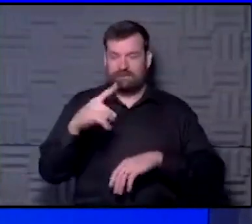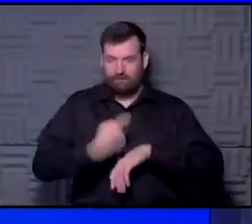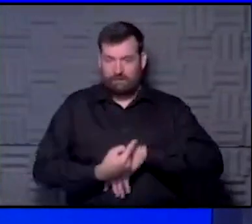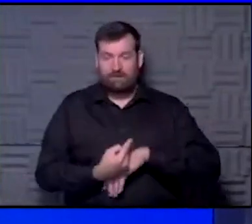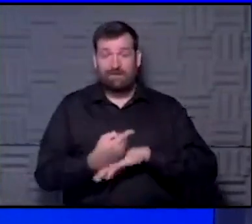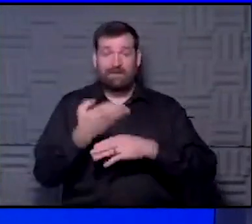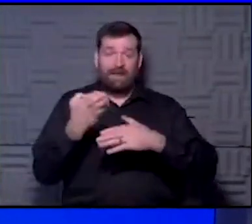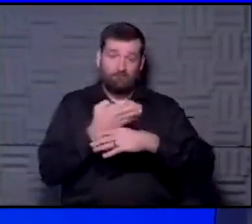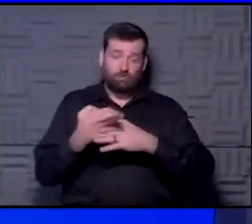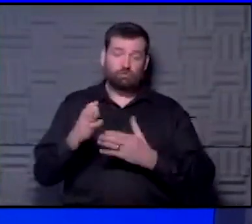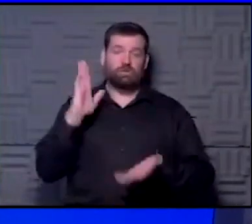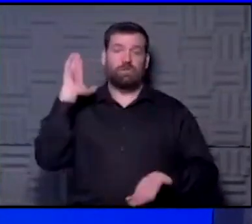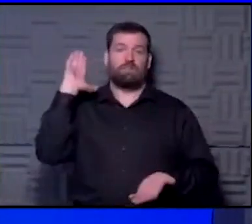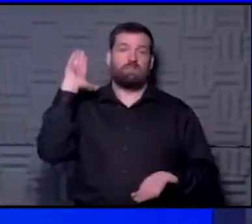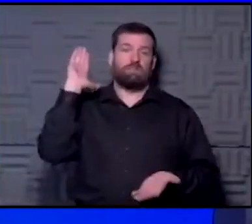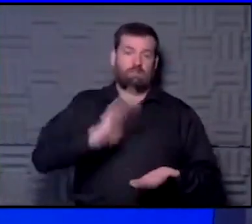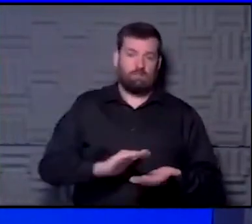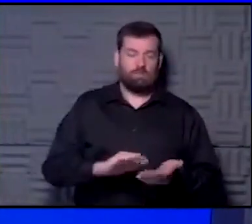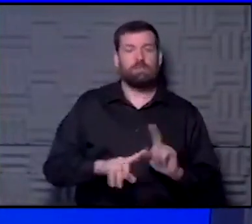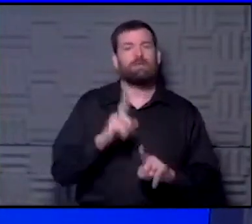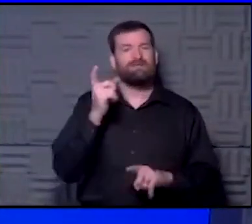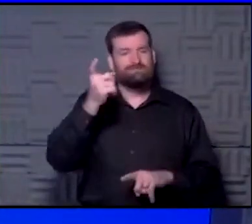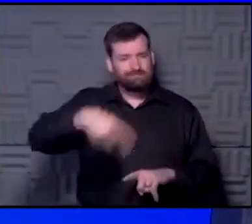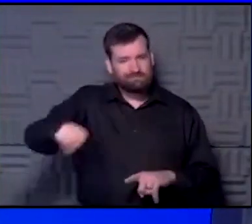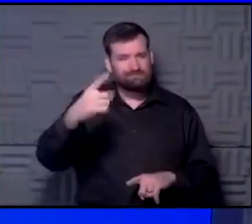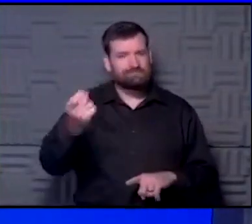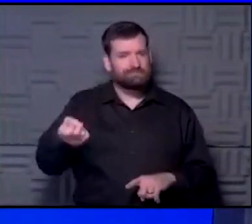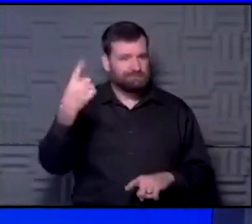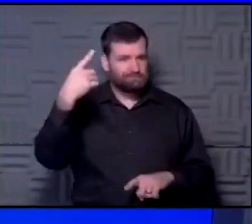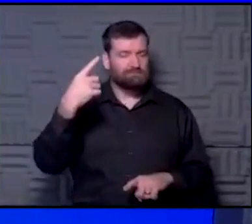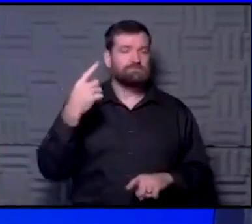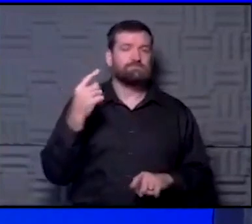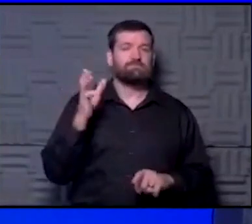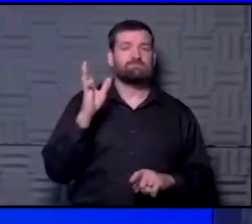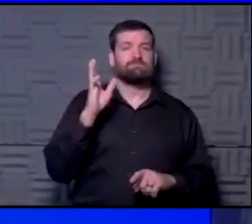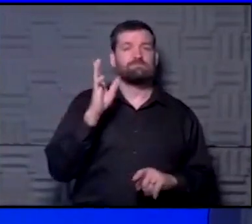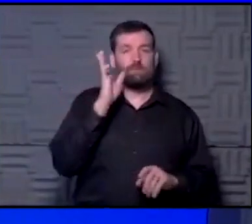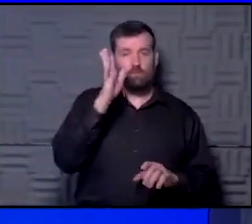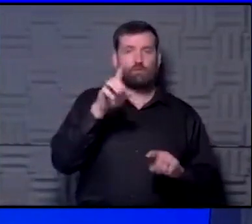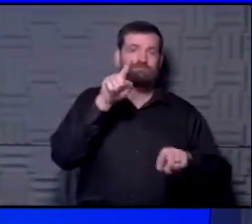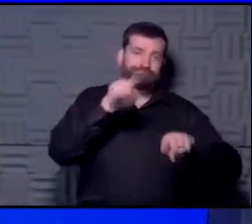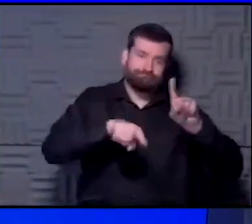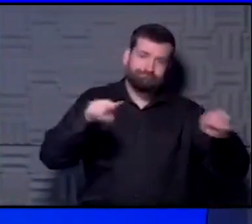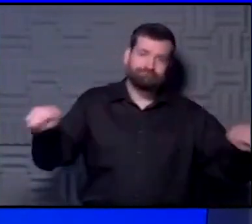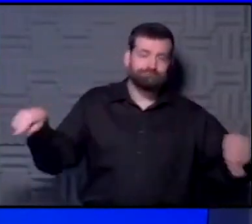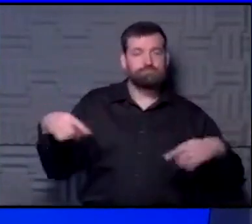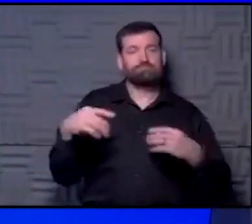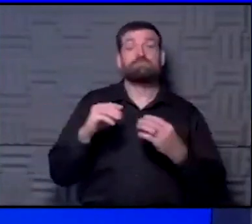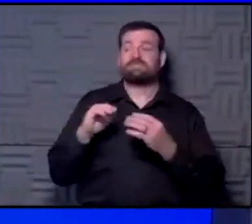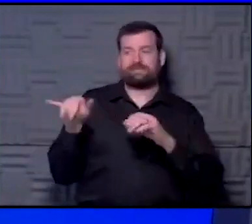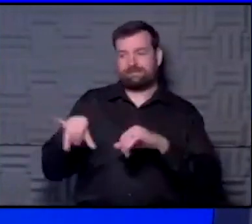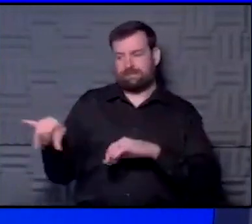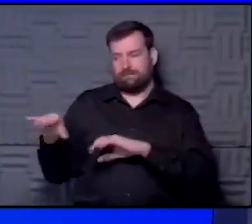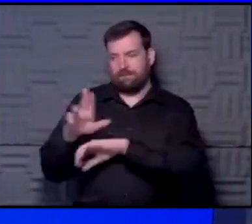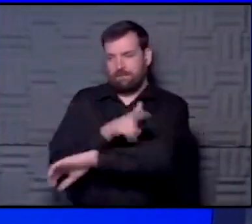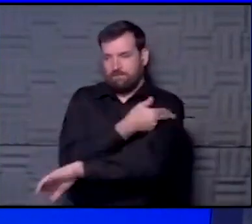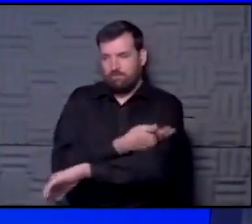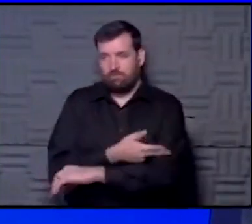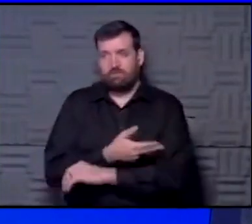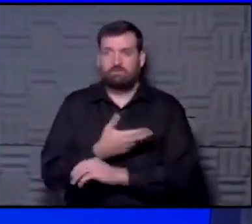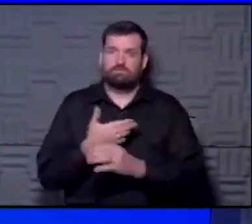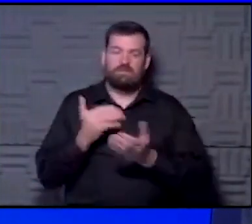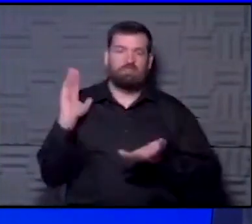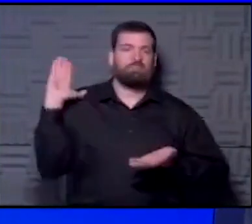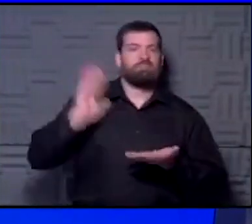as low as possible. But people just have to understand that there will be the variations, and the same thing in the hospital. We want as few people in